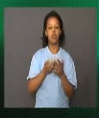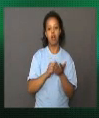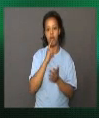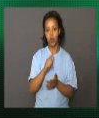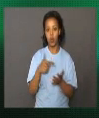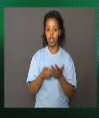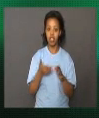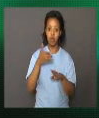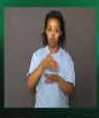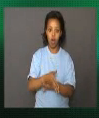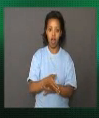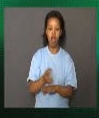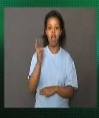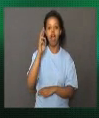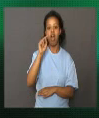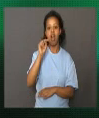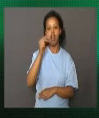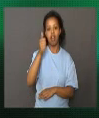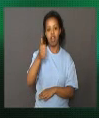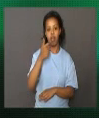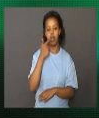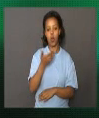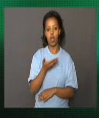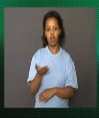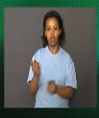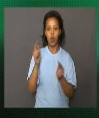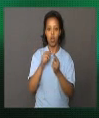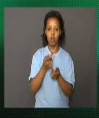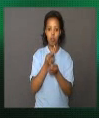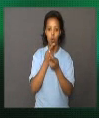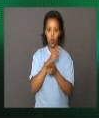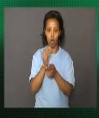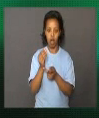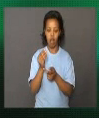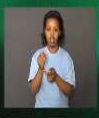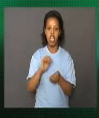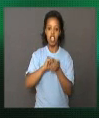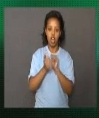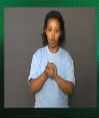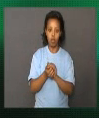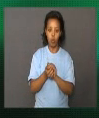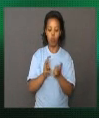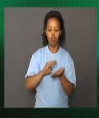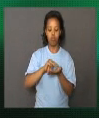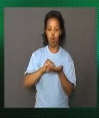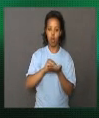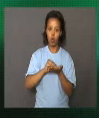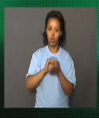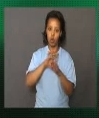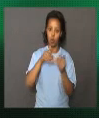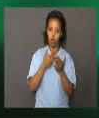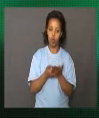Next, the RNA, proteins, and reverse transcriptase molecules